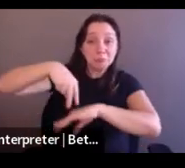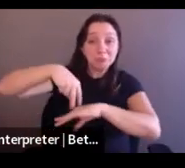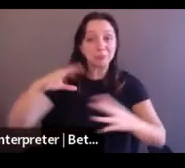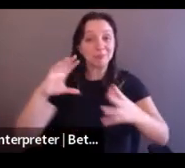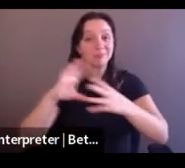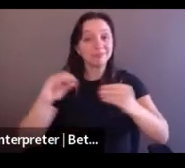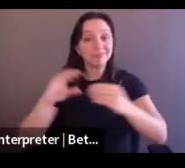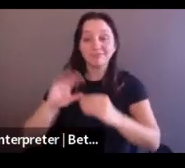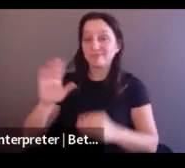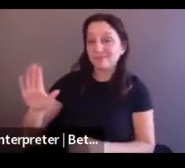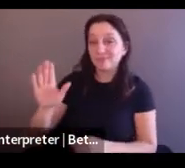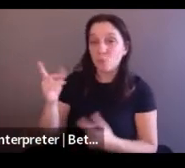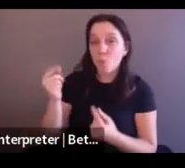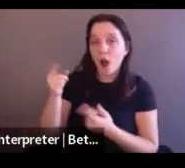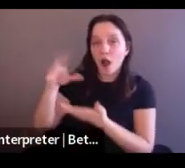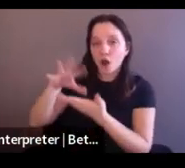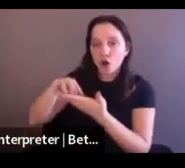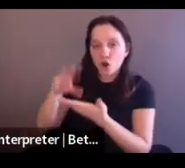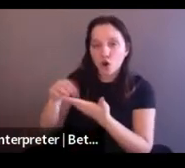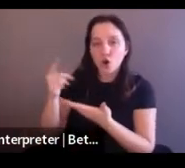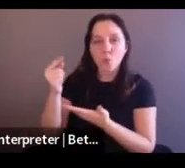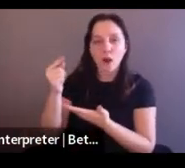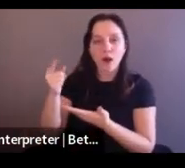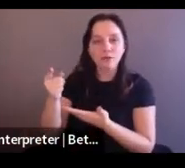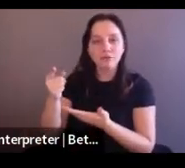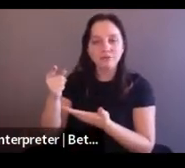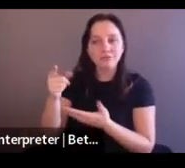or ideas that came out of their breakout room?